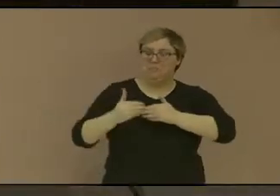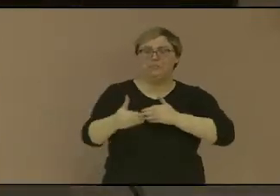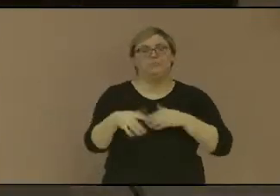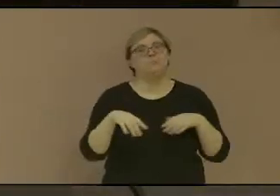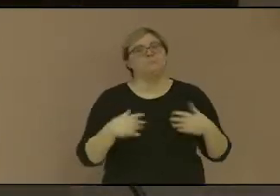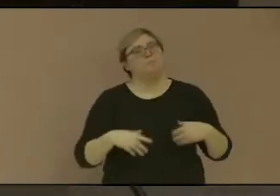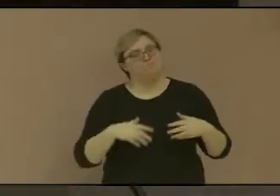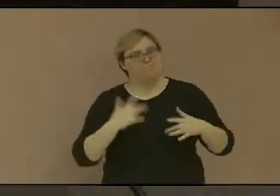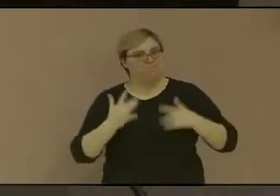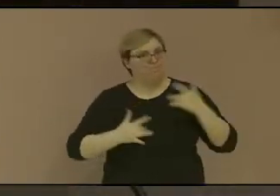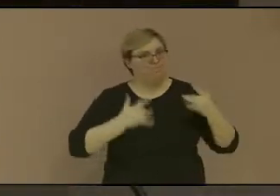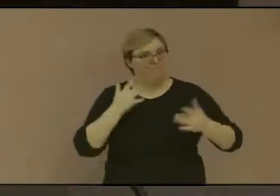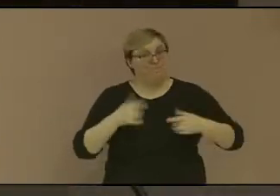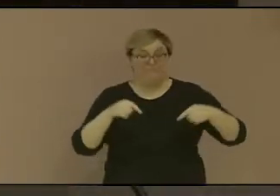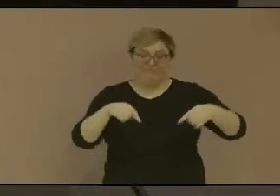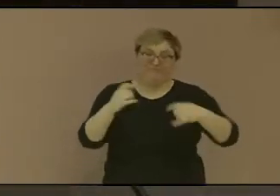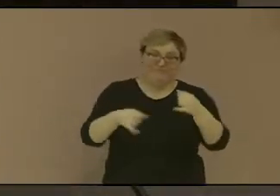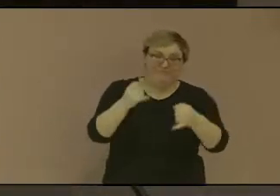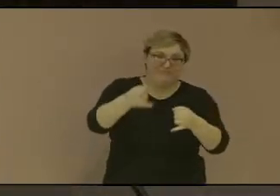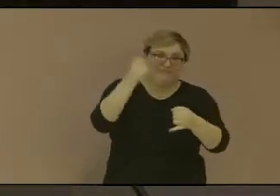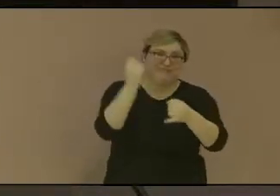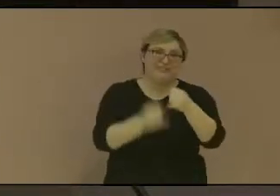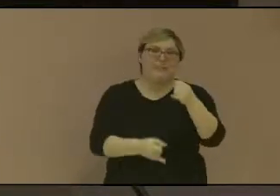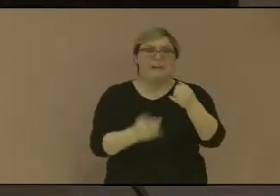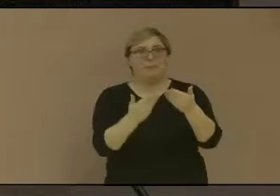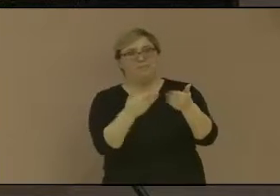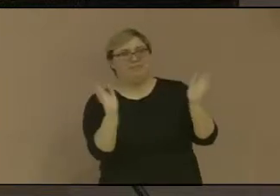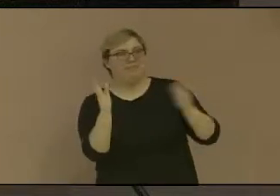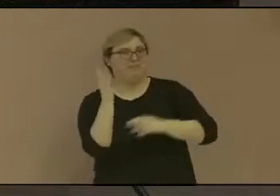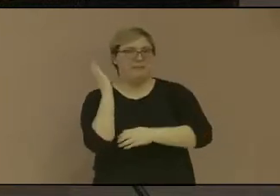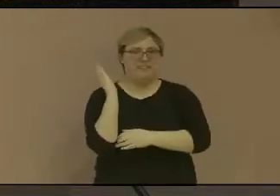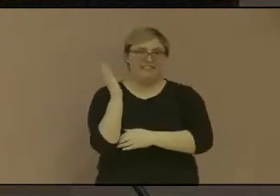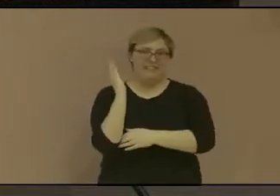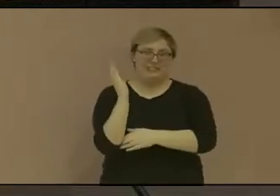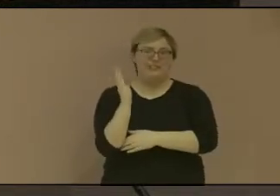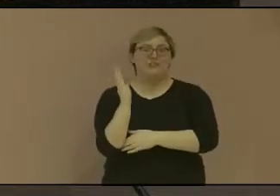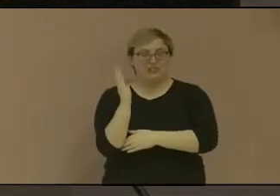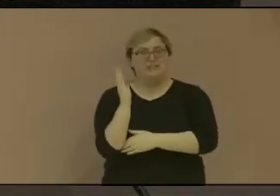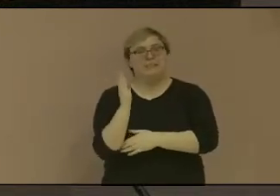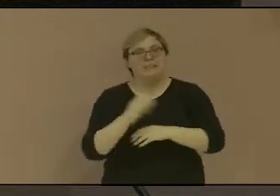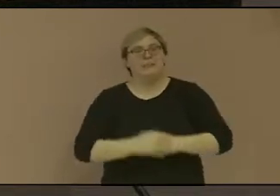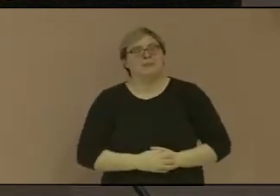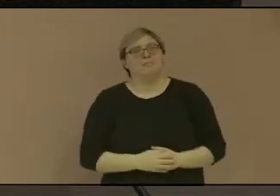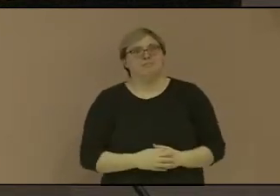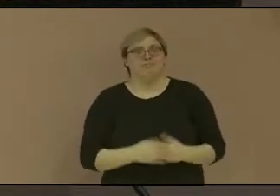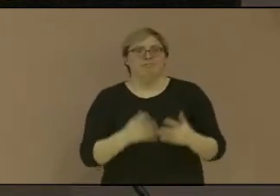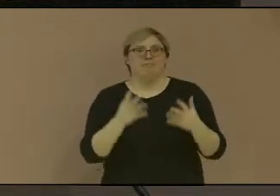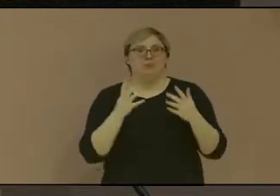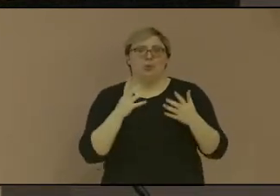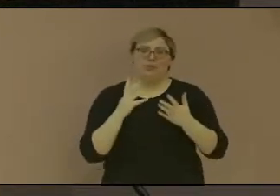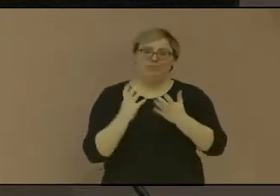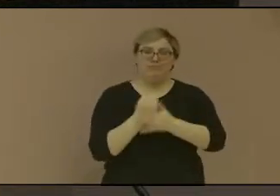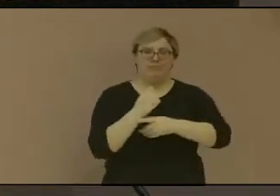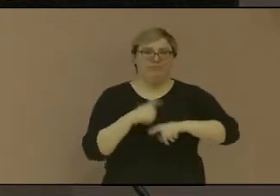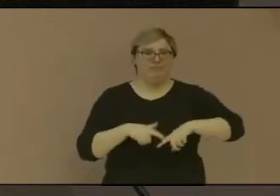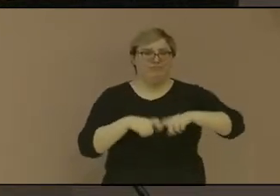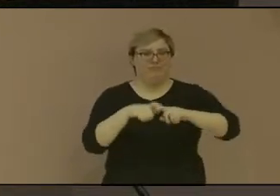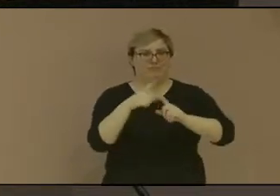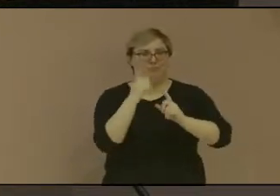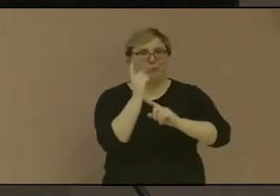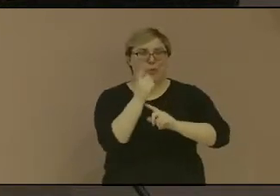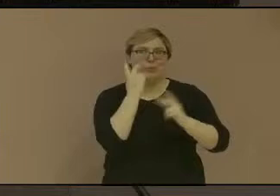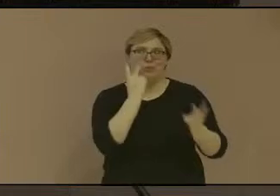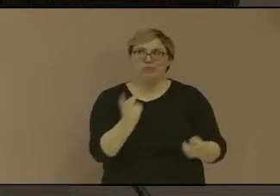our final public lecture. And, I want to take a moment to reflect on what we've accomplished